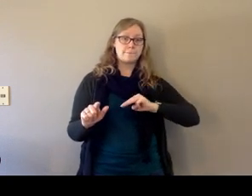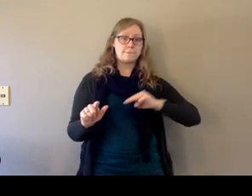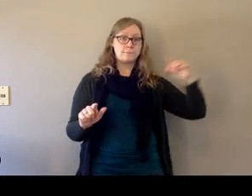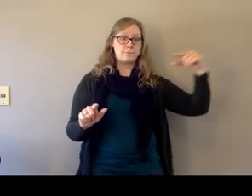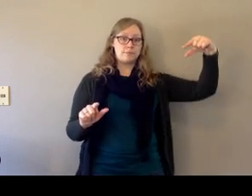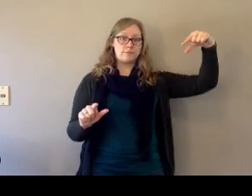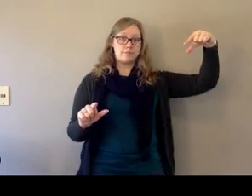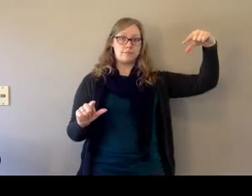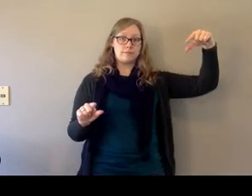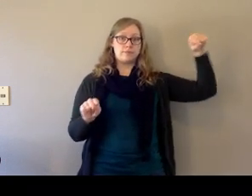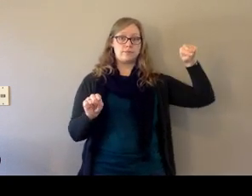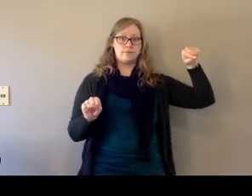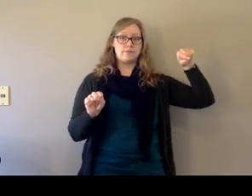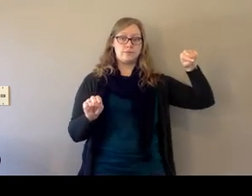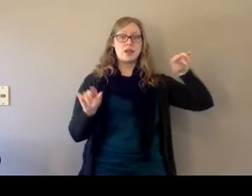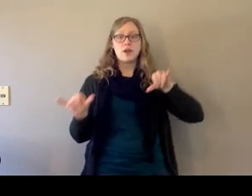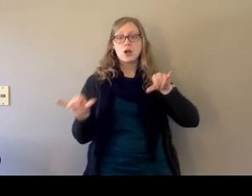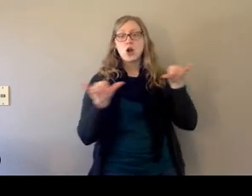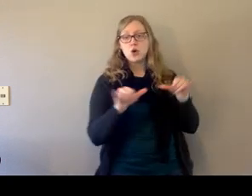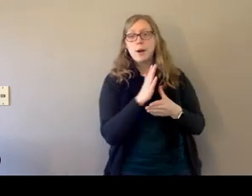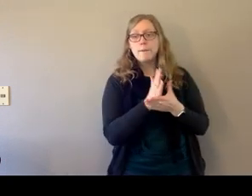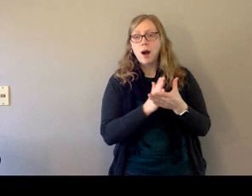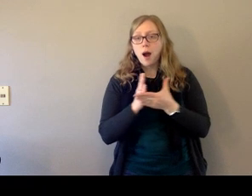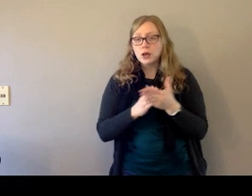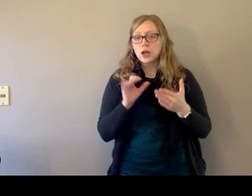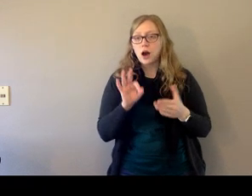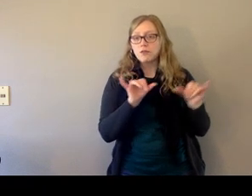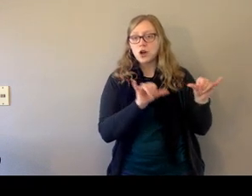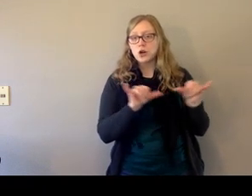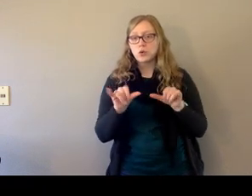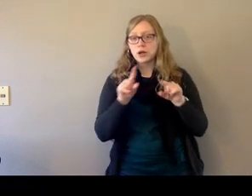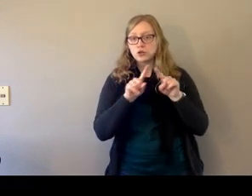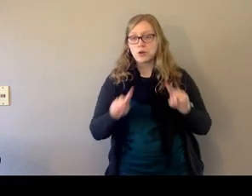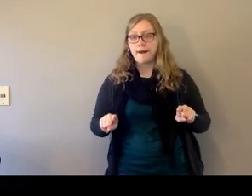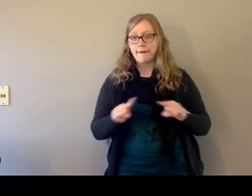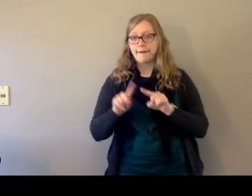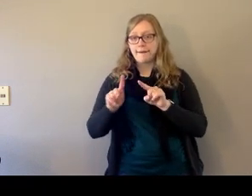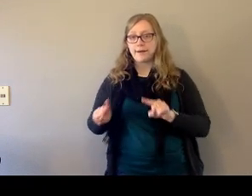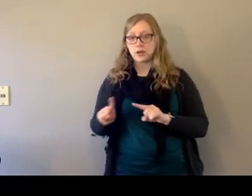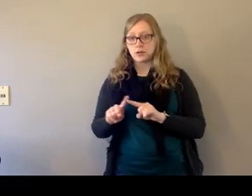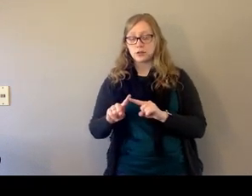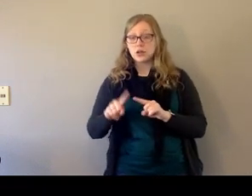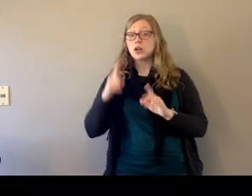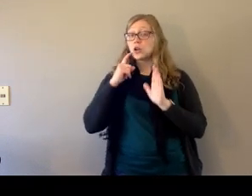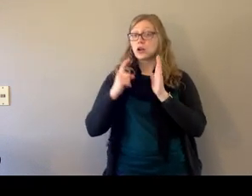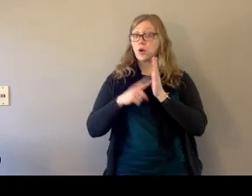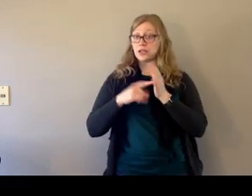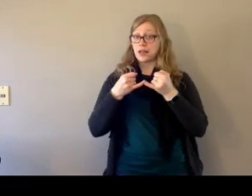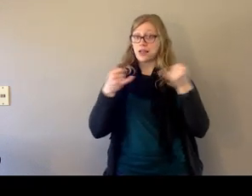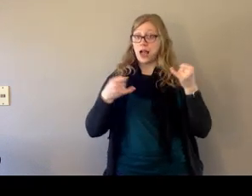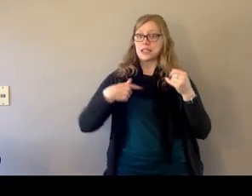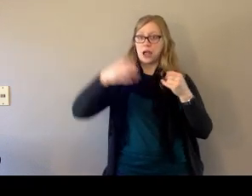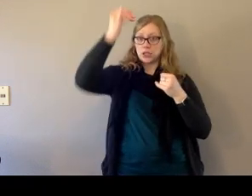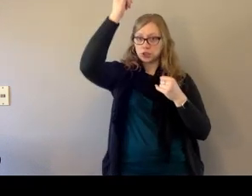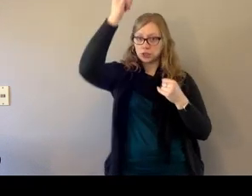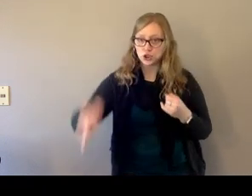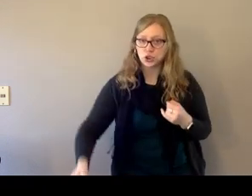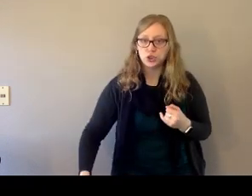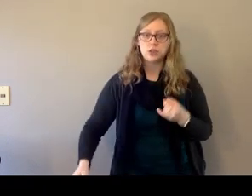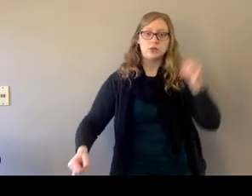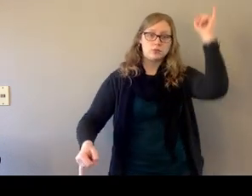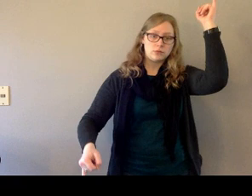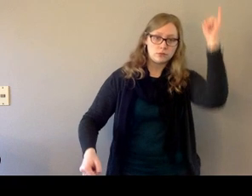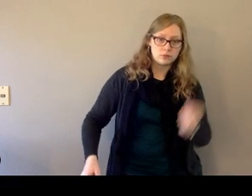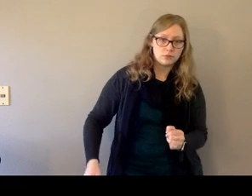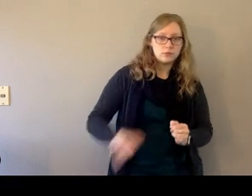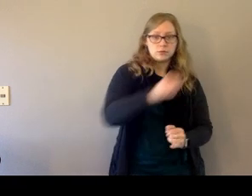congruent triangles. Now I've extended these lines for the sides of this quadrilateral and then also the transversal